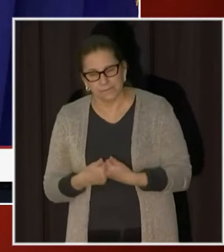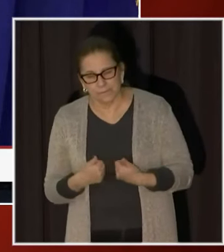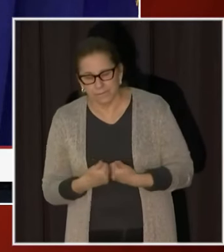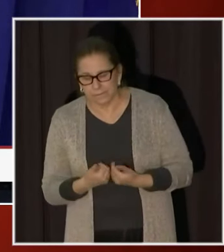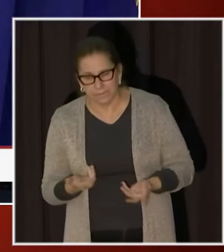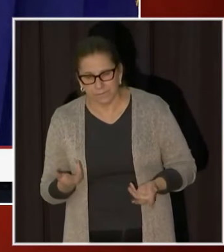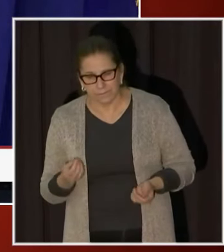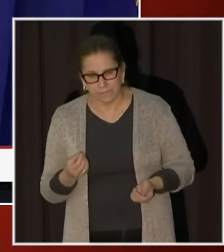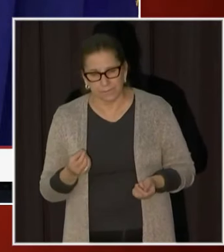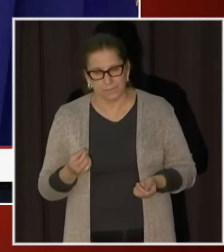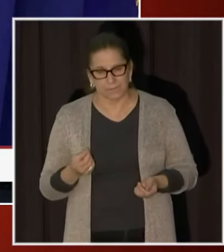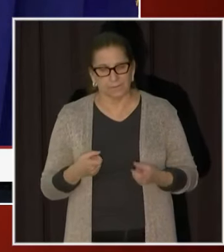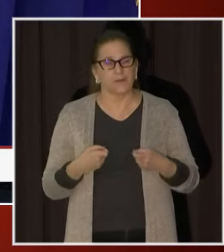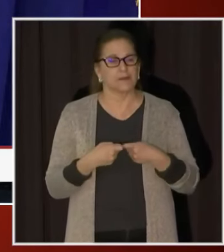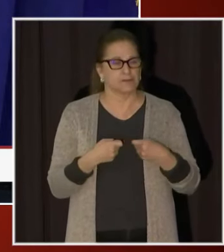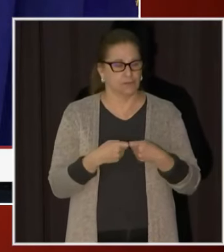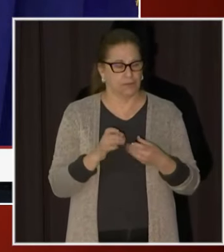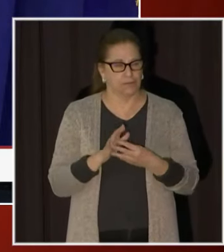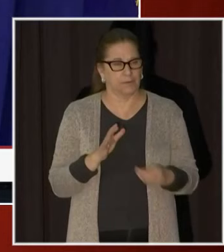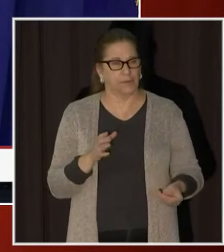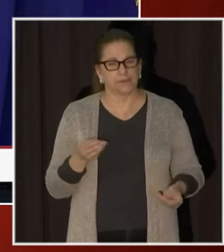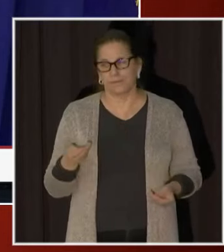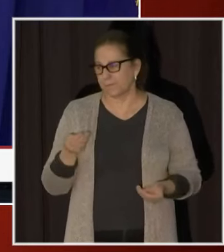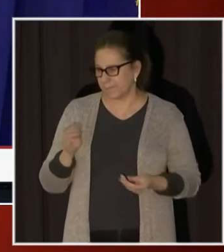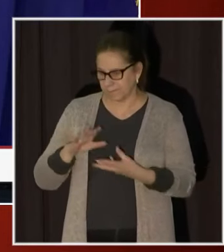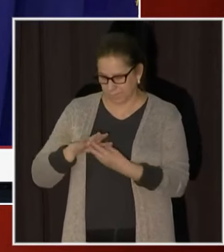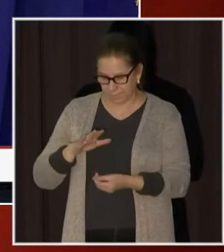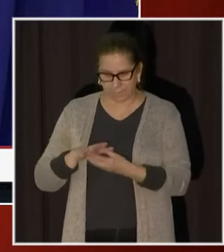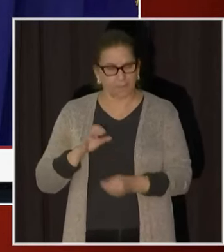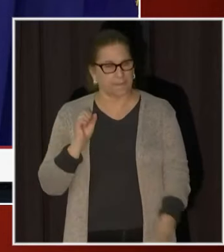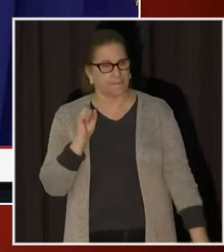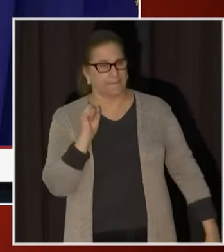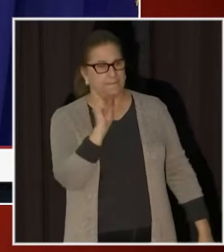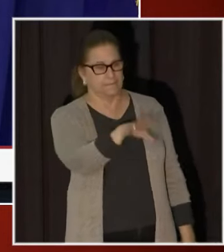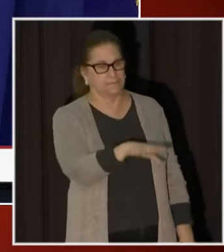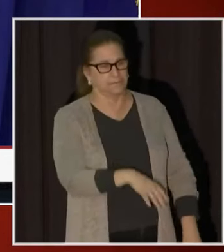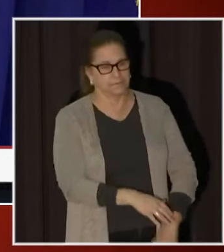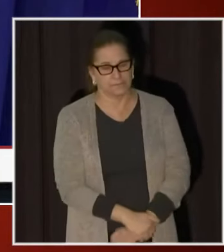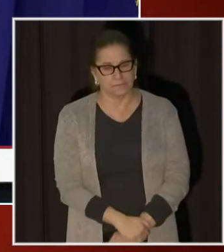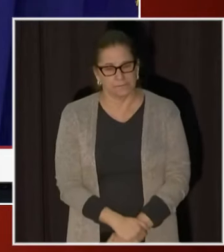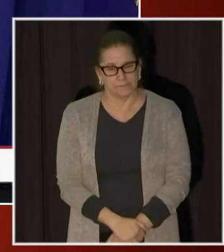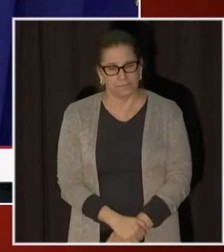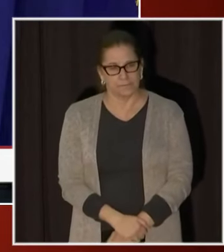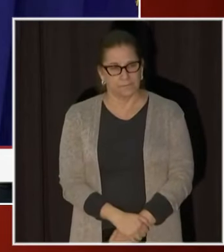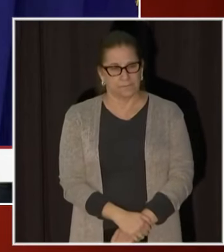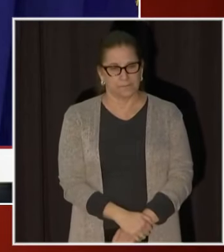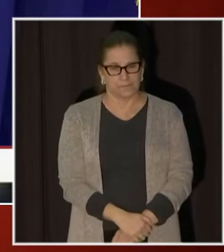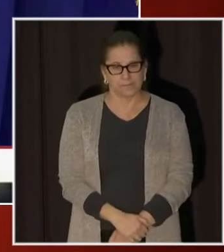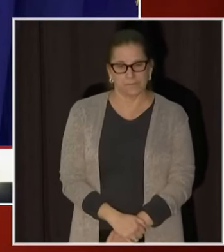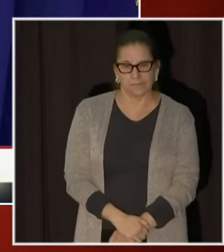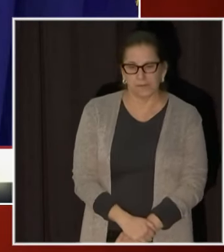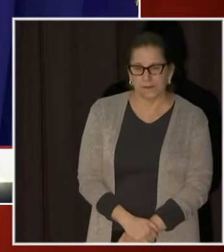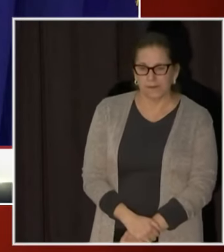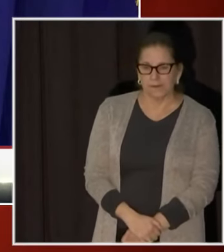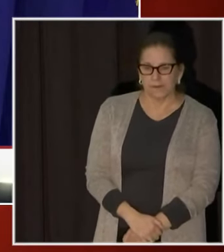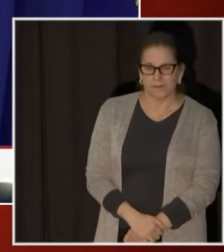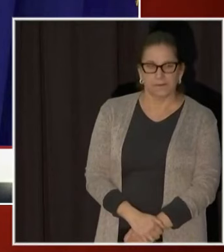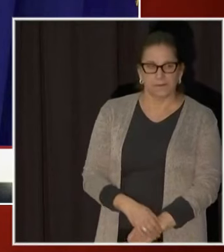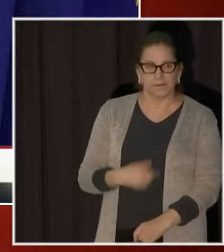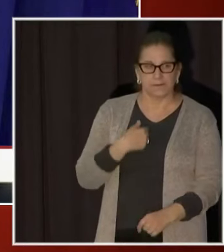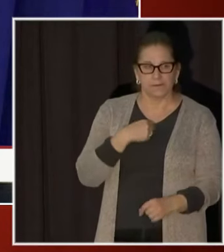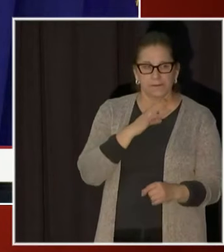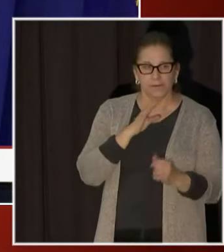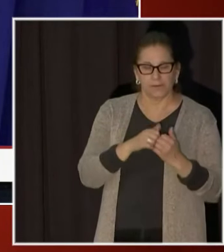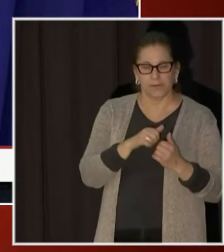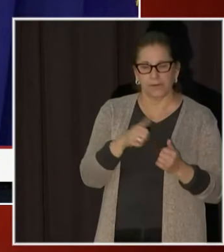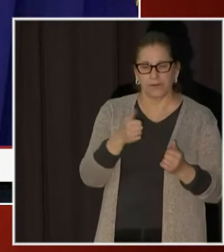been transmitted to the candidate. I will talk with Councilmember Allen about that, that the original must be retained.